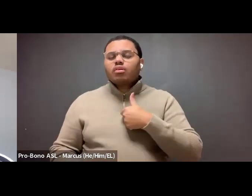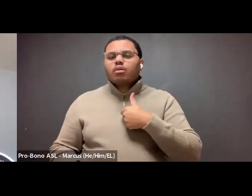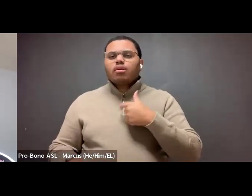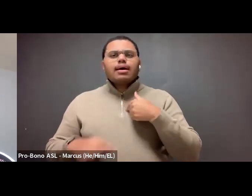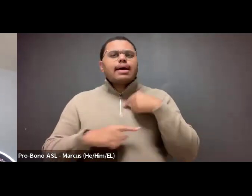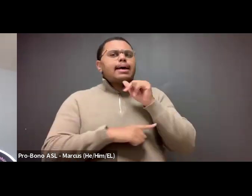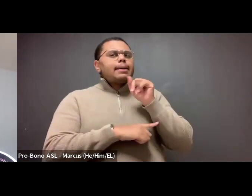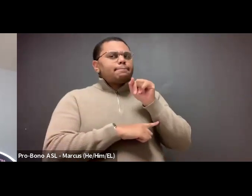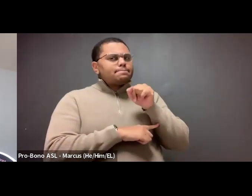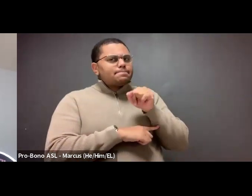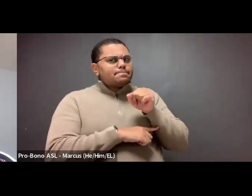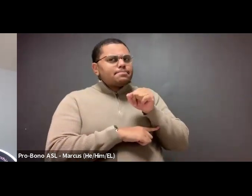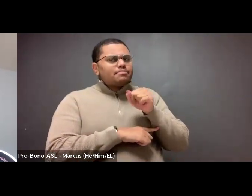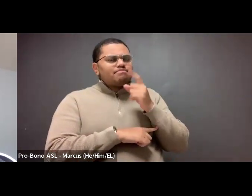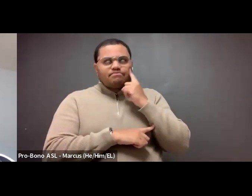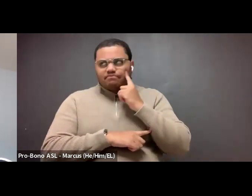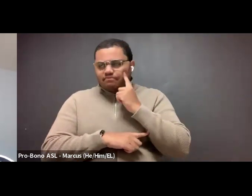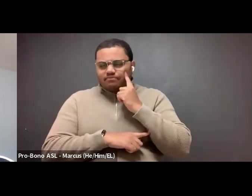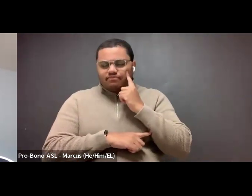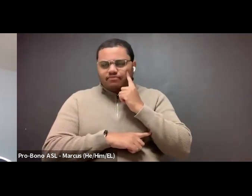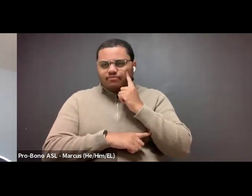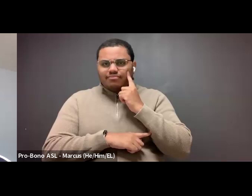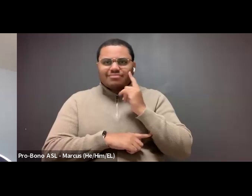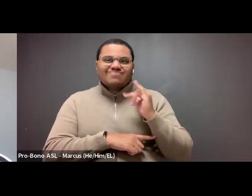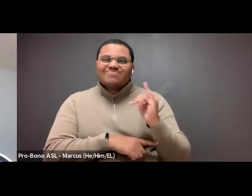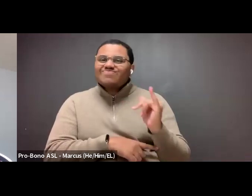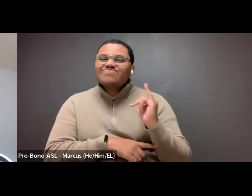down, thinking, neither had I.